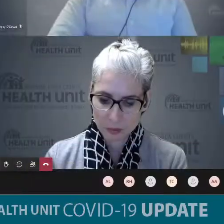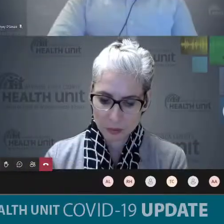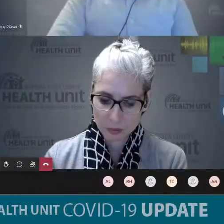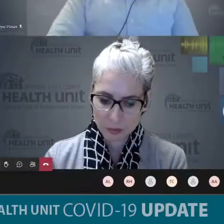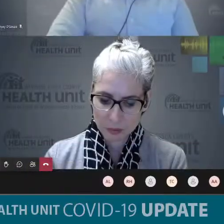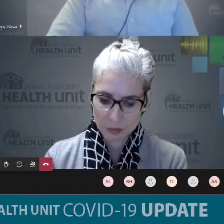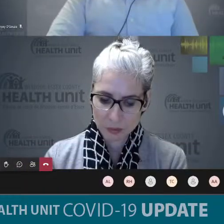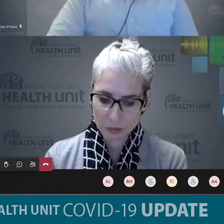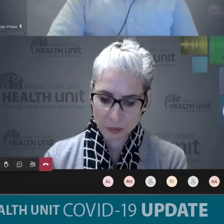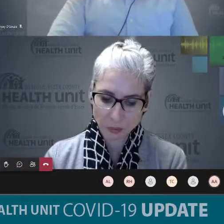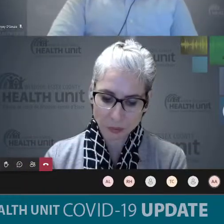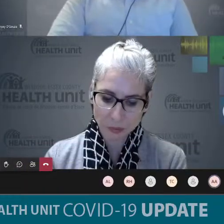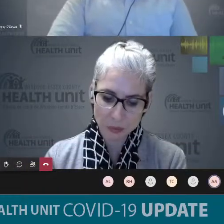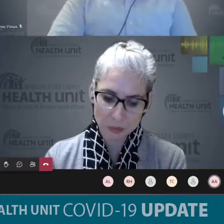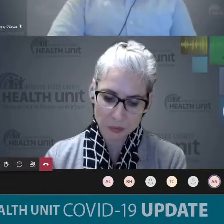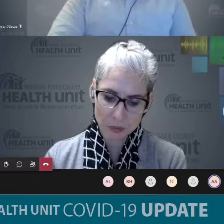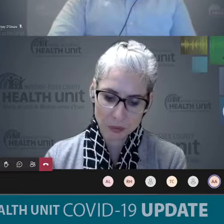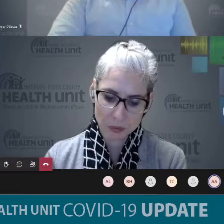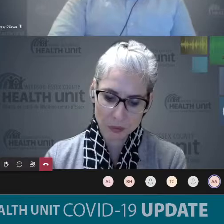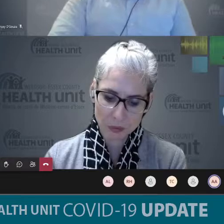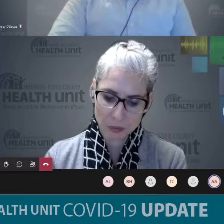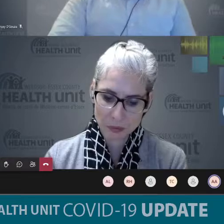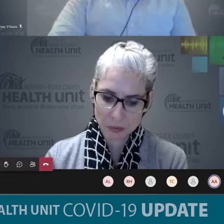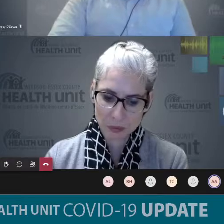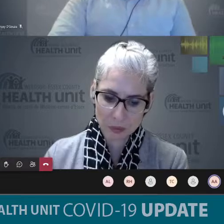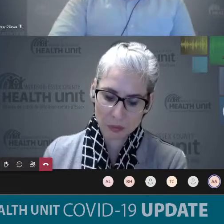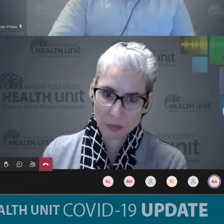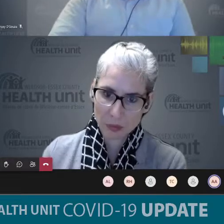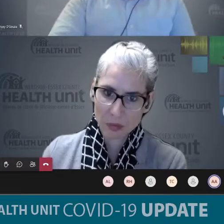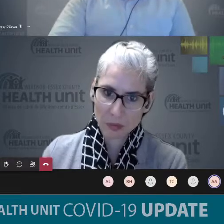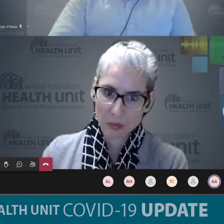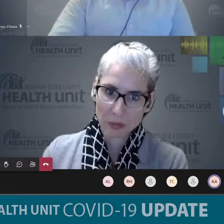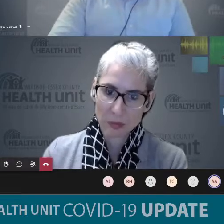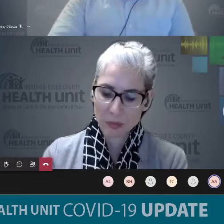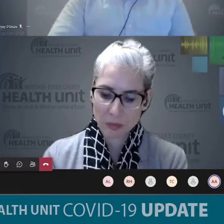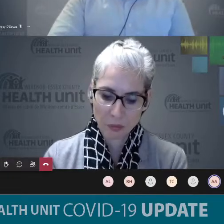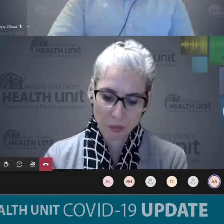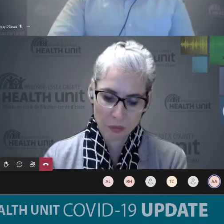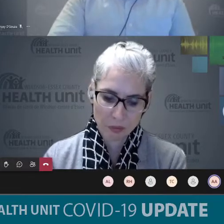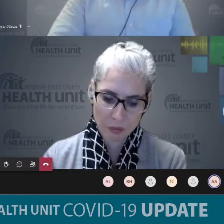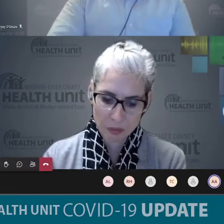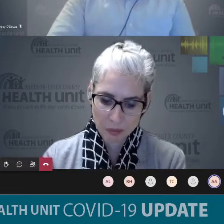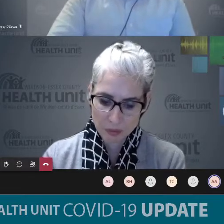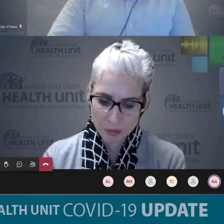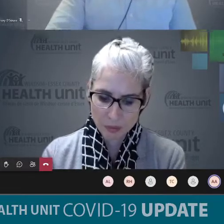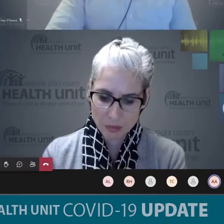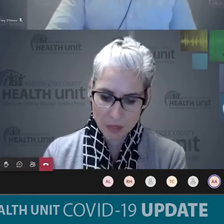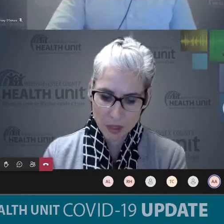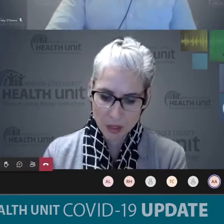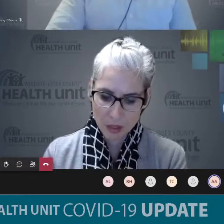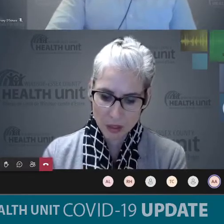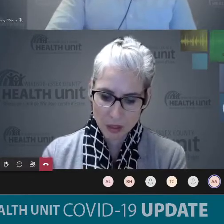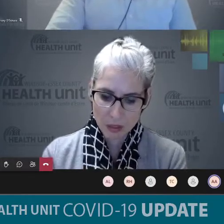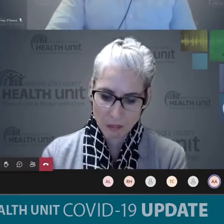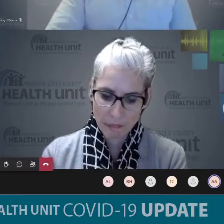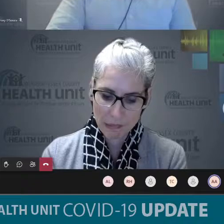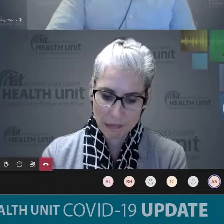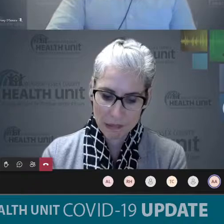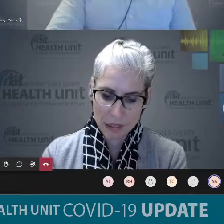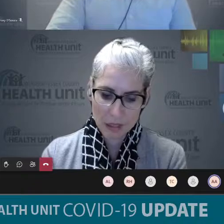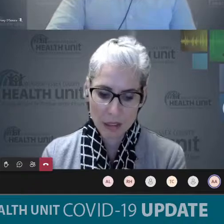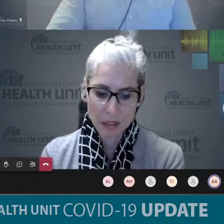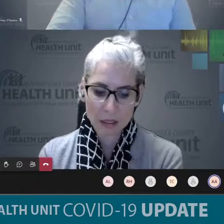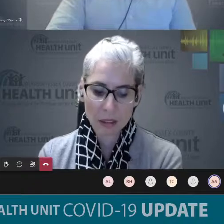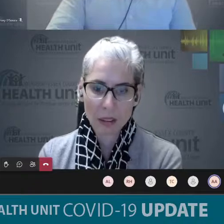And welcome to Windsor-Essex County Health Unit's media briefing for January the 27th. We are joined today by the CEO,